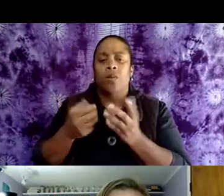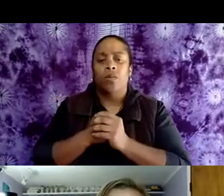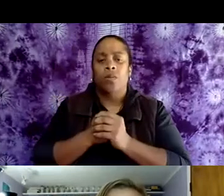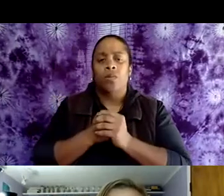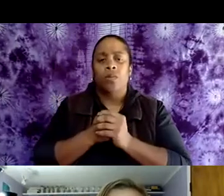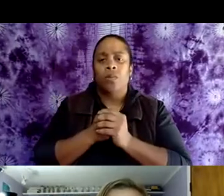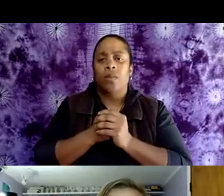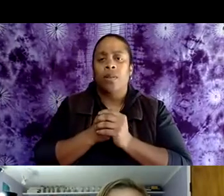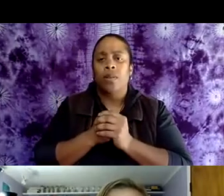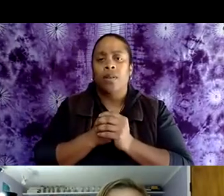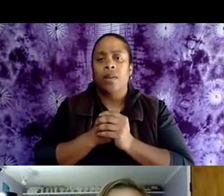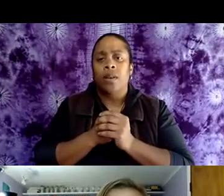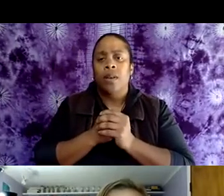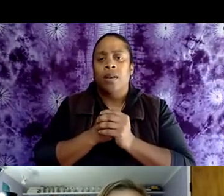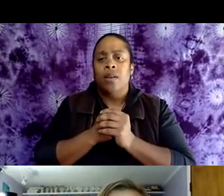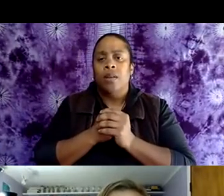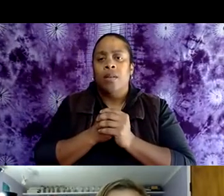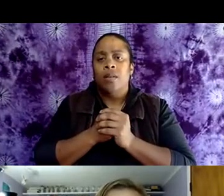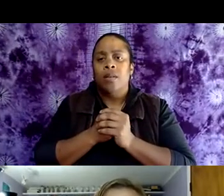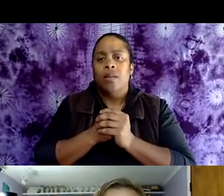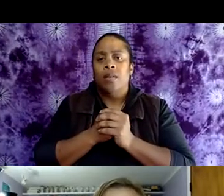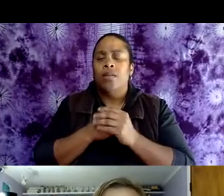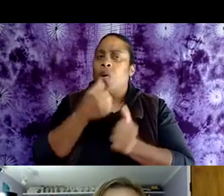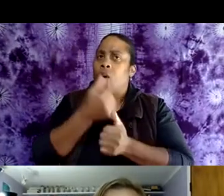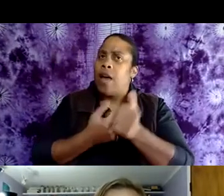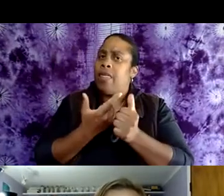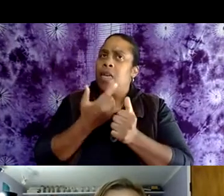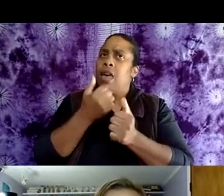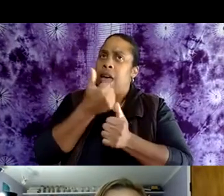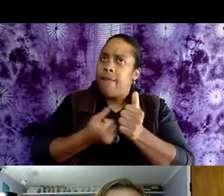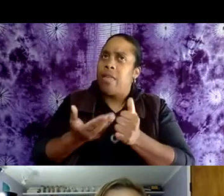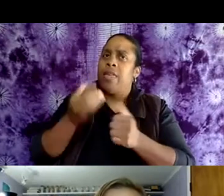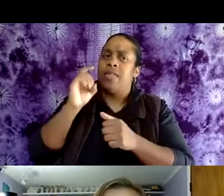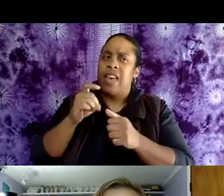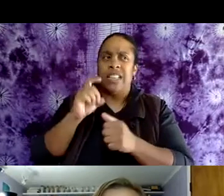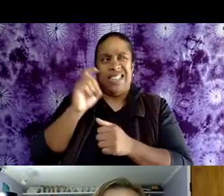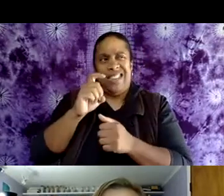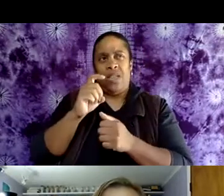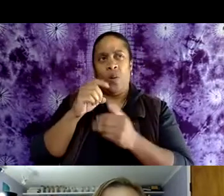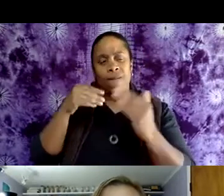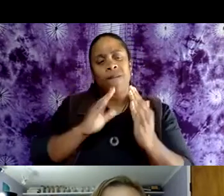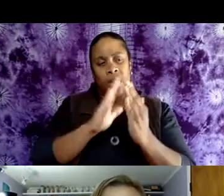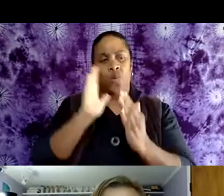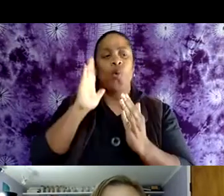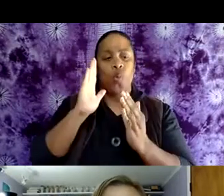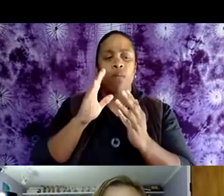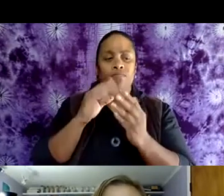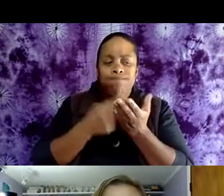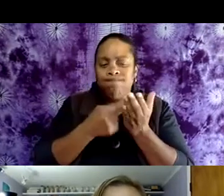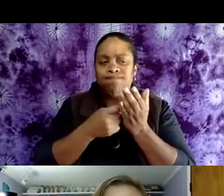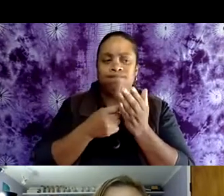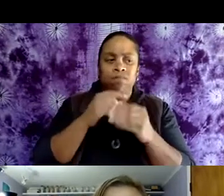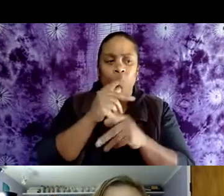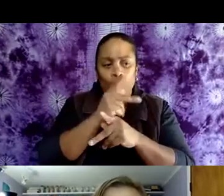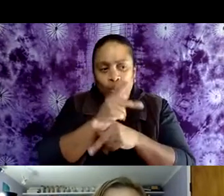integrate everything that needs to be addressed to really clear you out and get you going where you came here to be